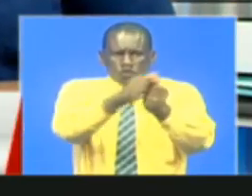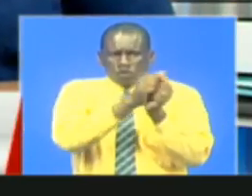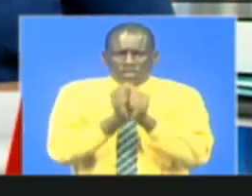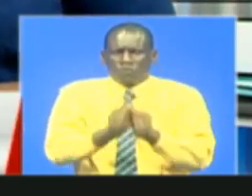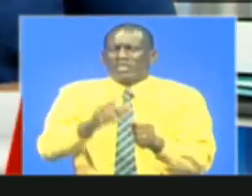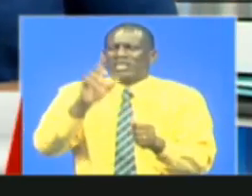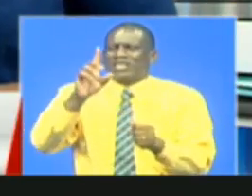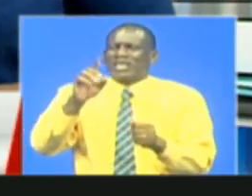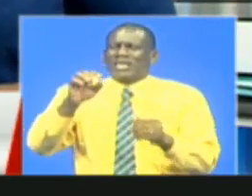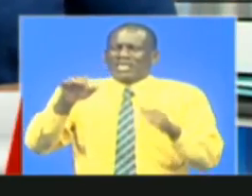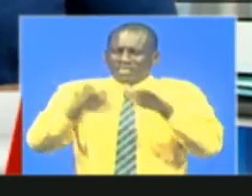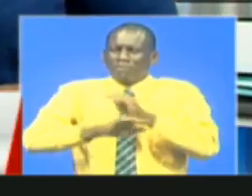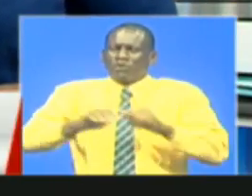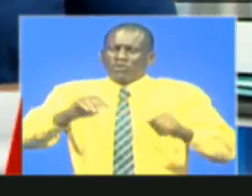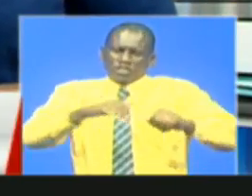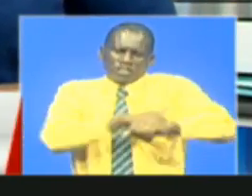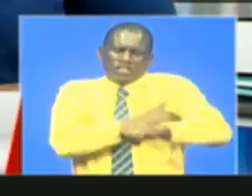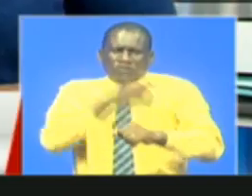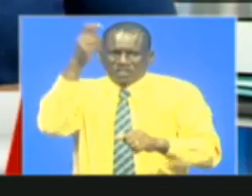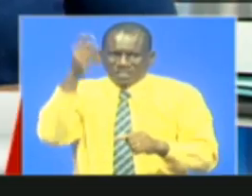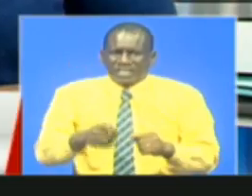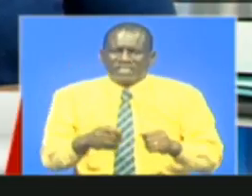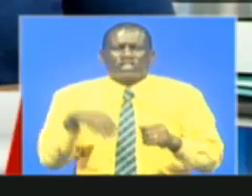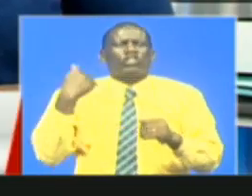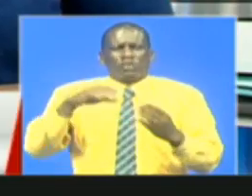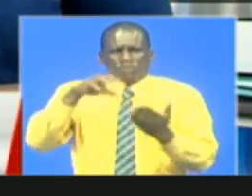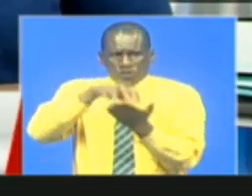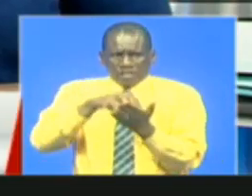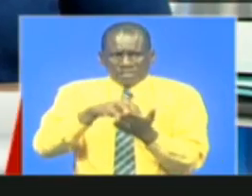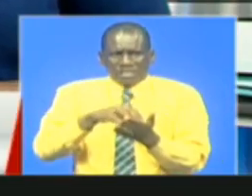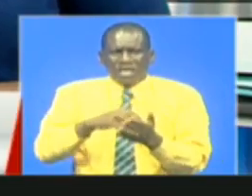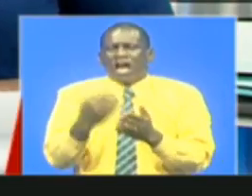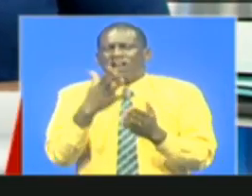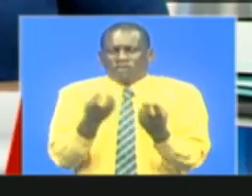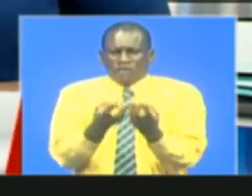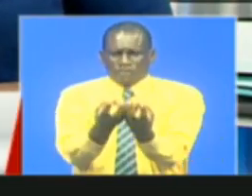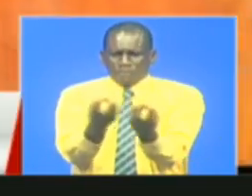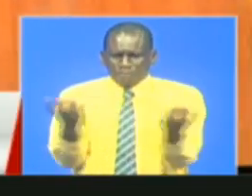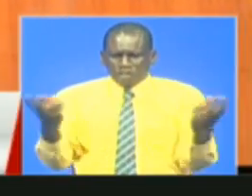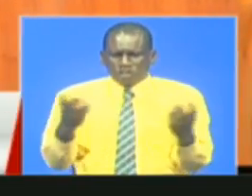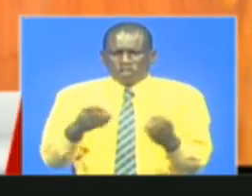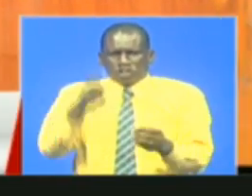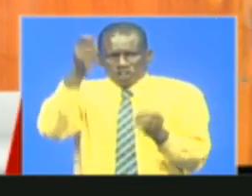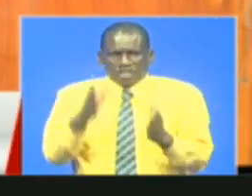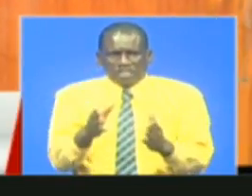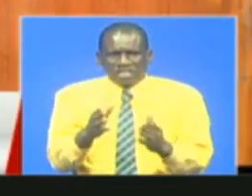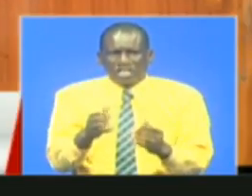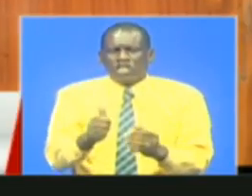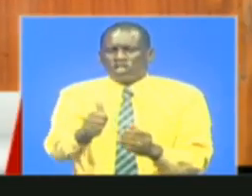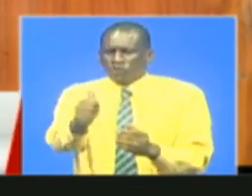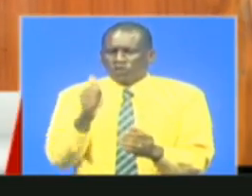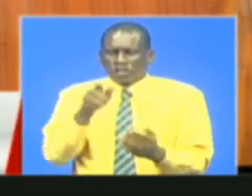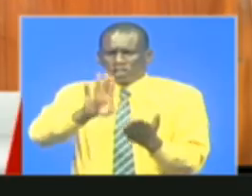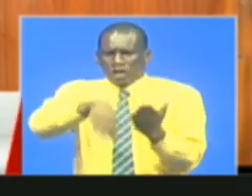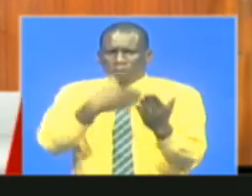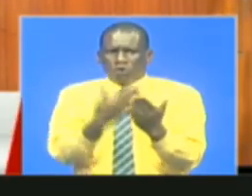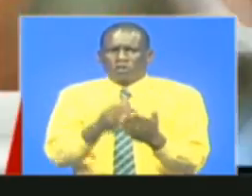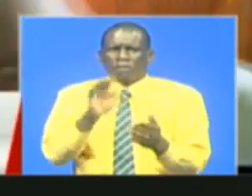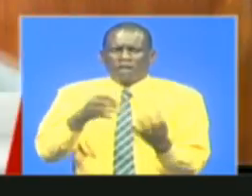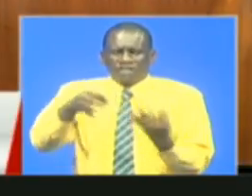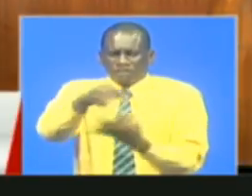criminal case. However, a five-judge bench led by Justice Hellen Omondi dismissed a similar application made by the Federation